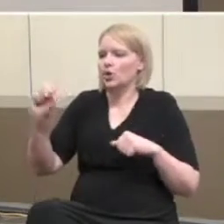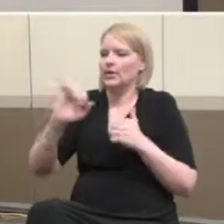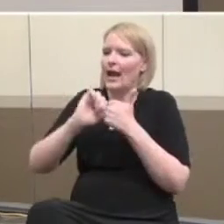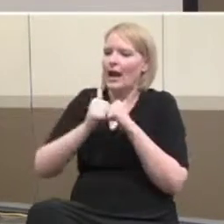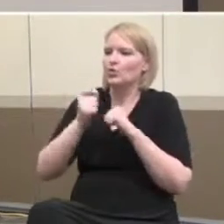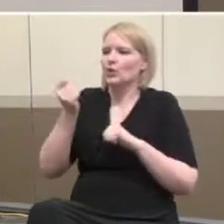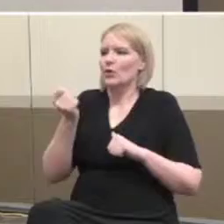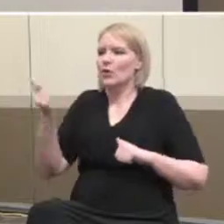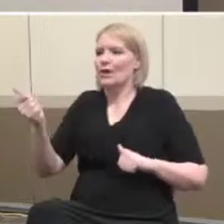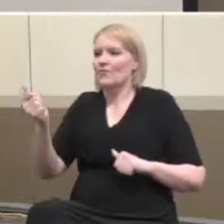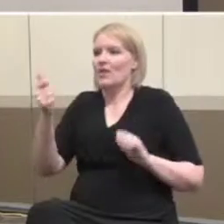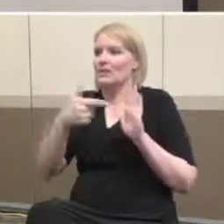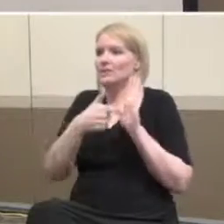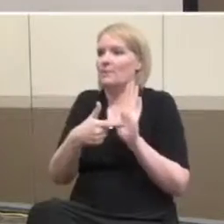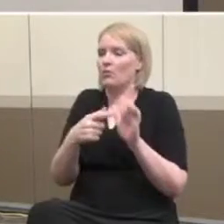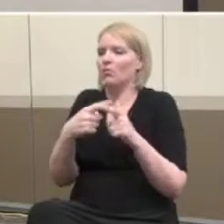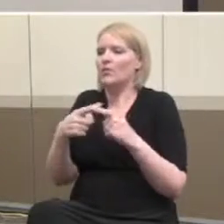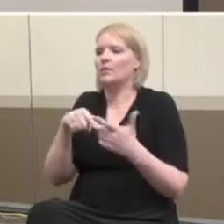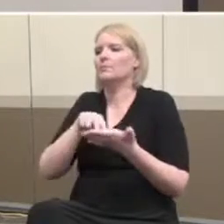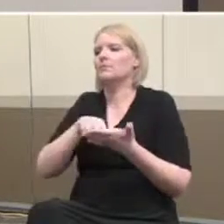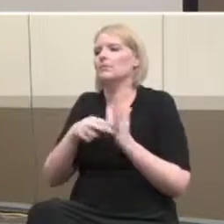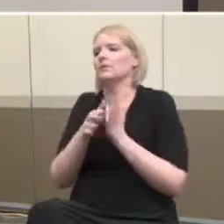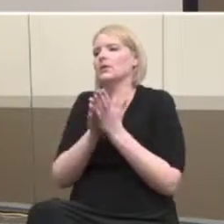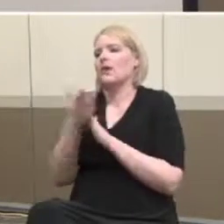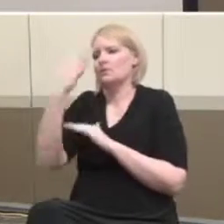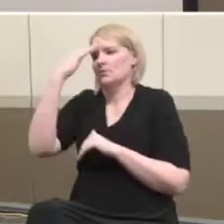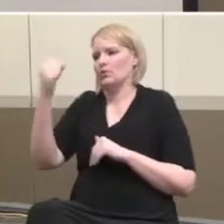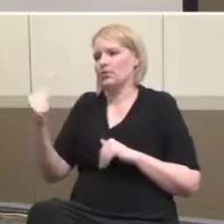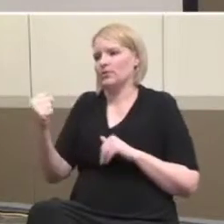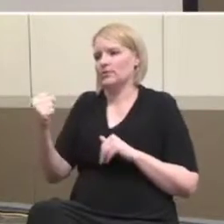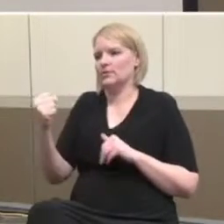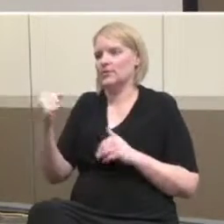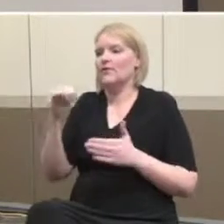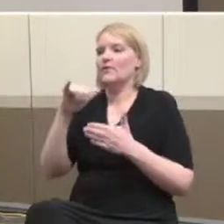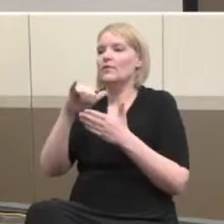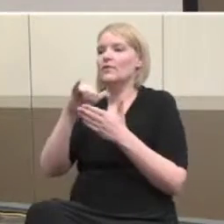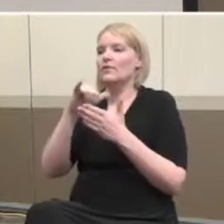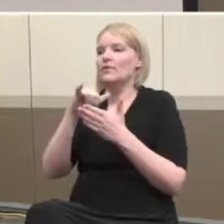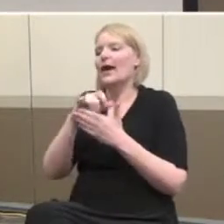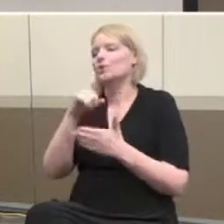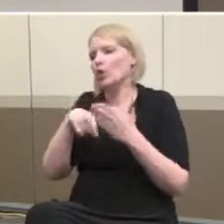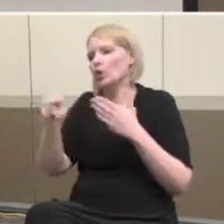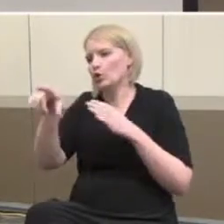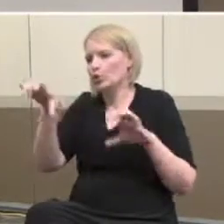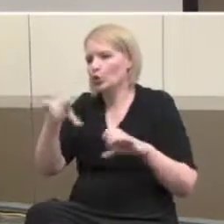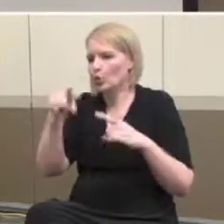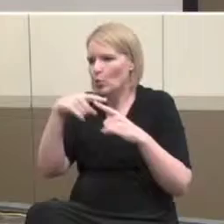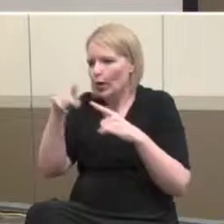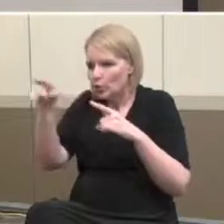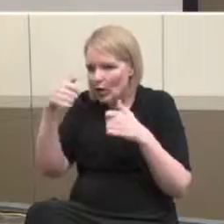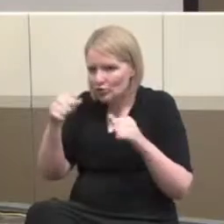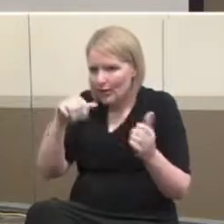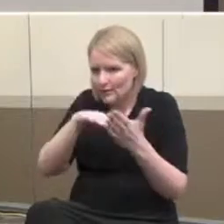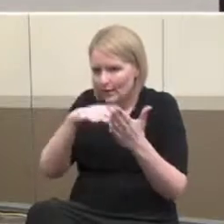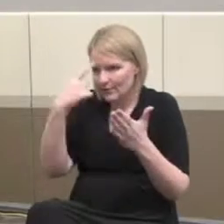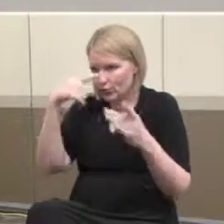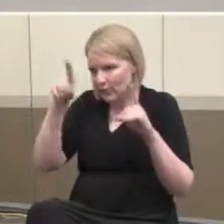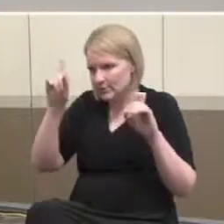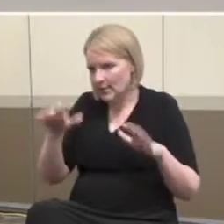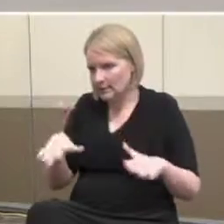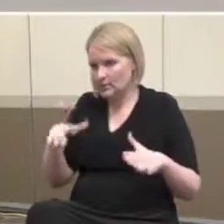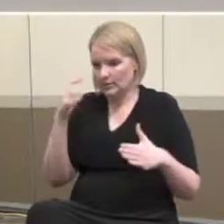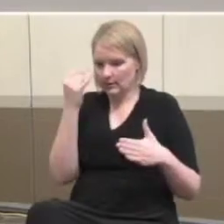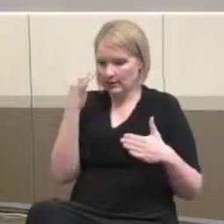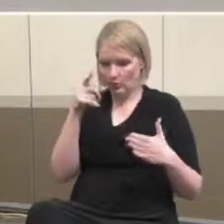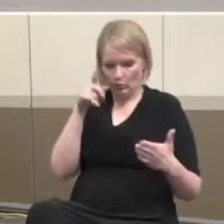rid of the symbols so that they were memorizing. I tied that kind of memorizing to what you do when you are supposed to be studying for a test.